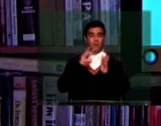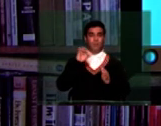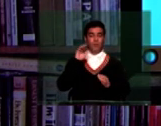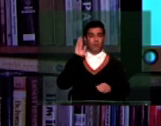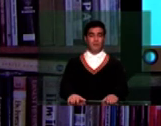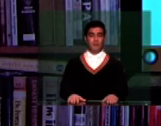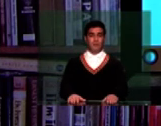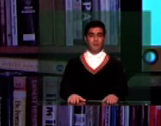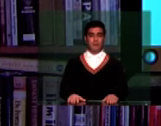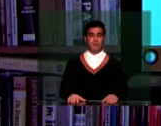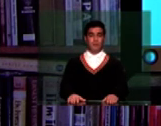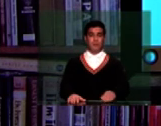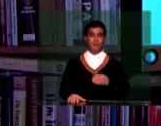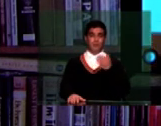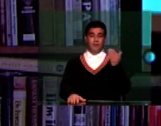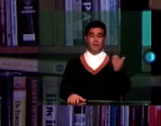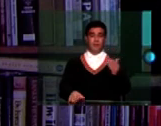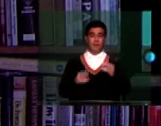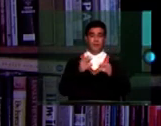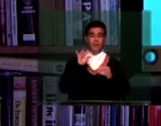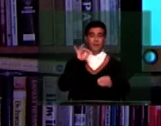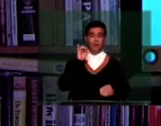bo'ladi. Chap tomondagi ionlar